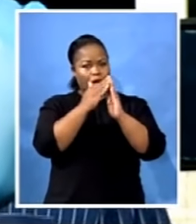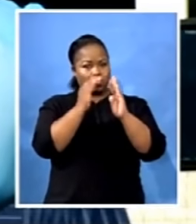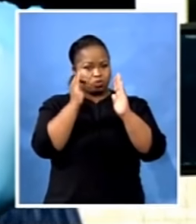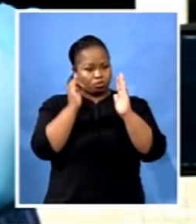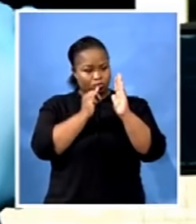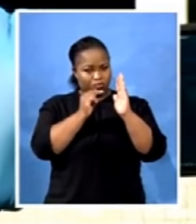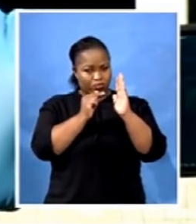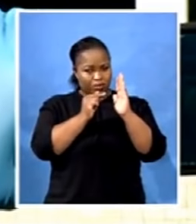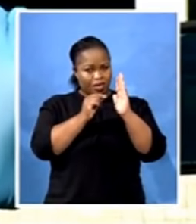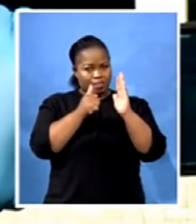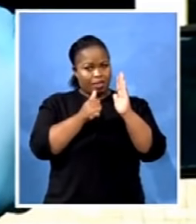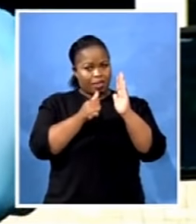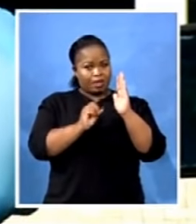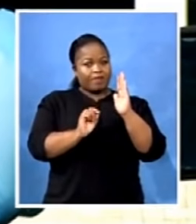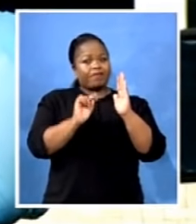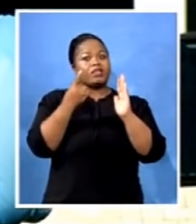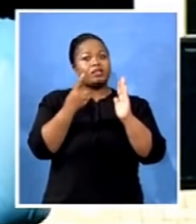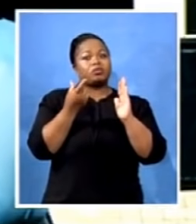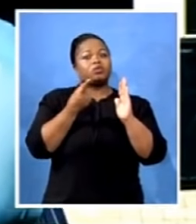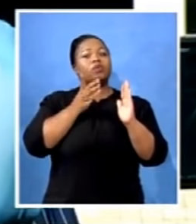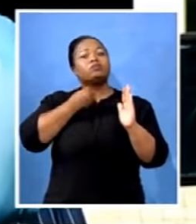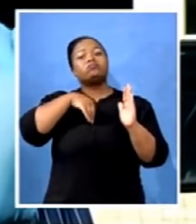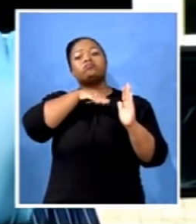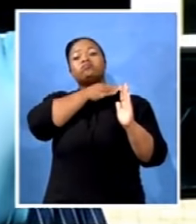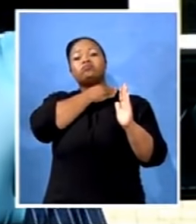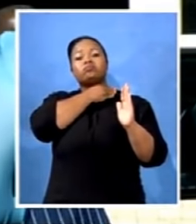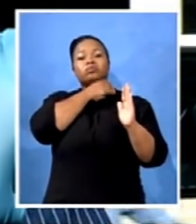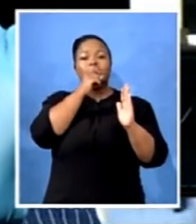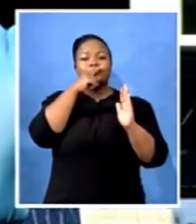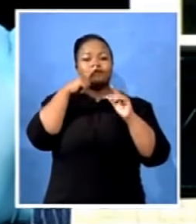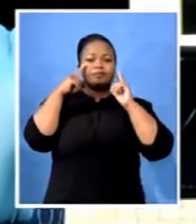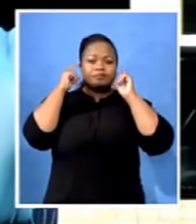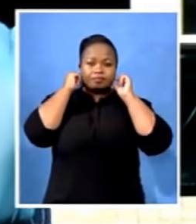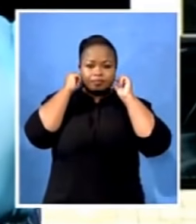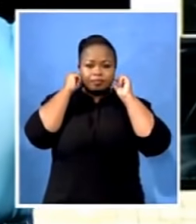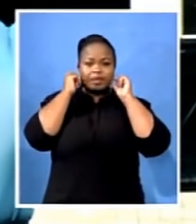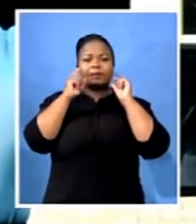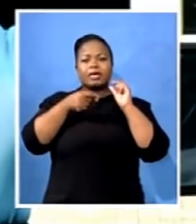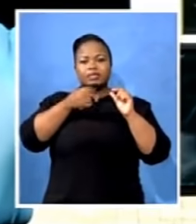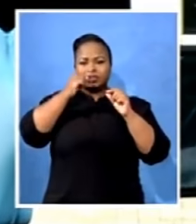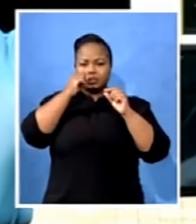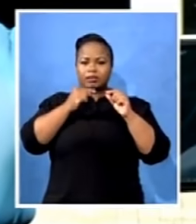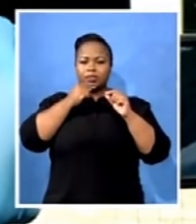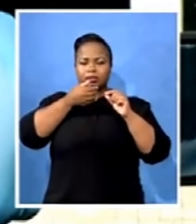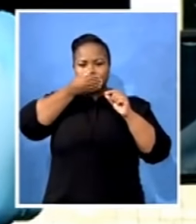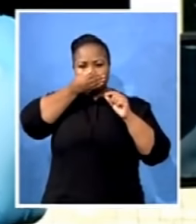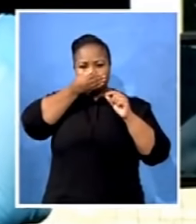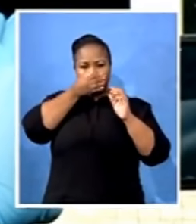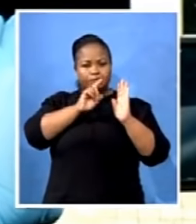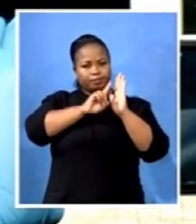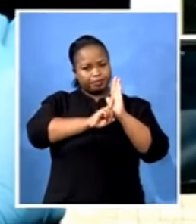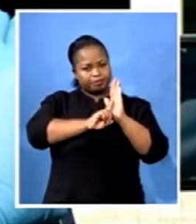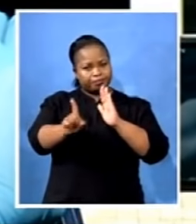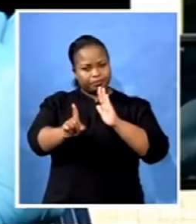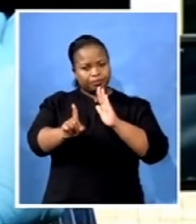you, cover your nose, and then cover your mouth. And when you get into public places,